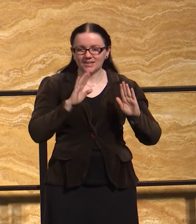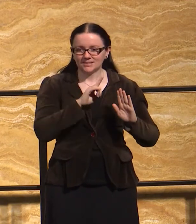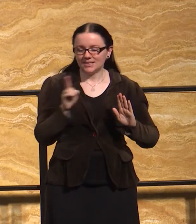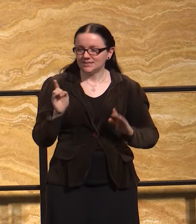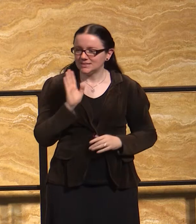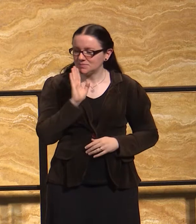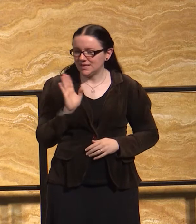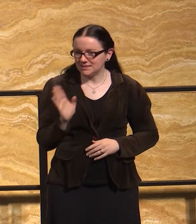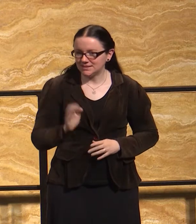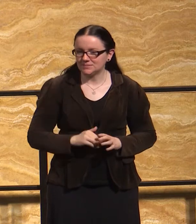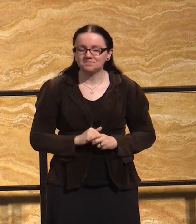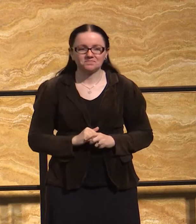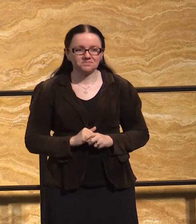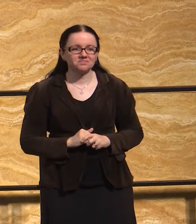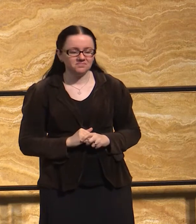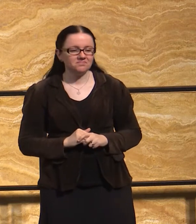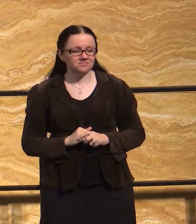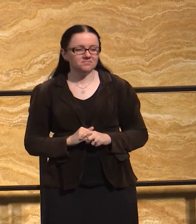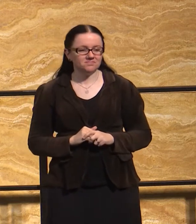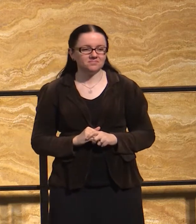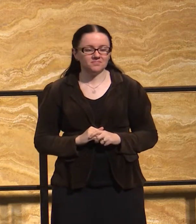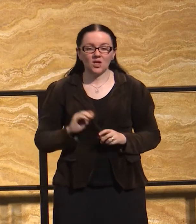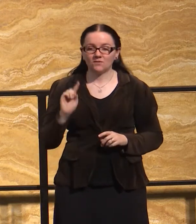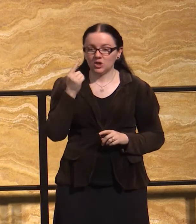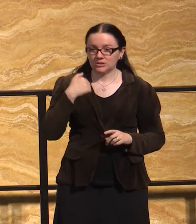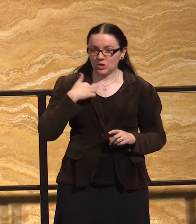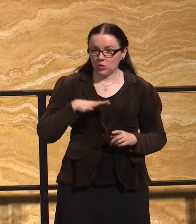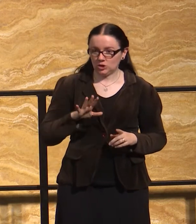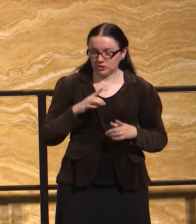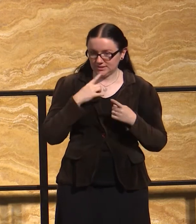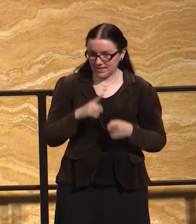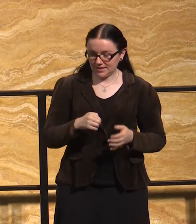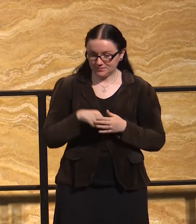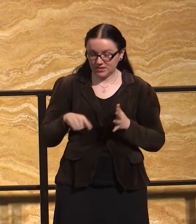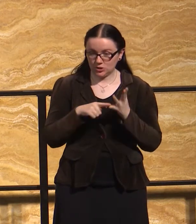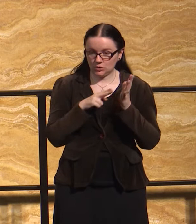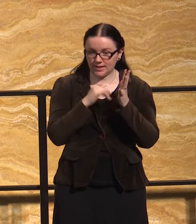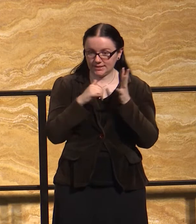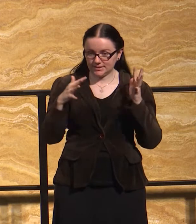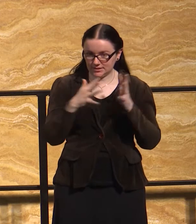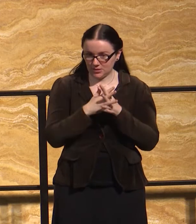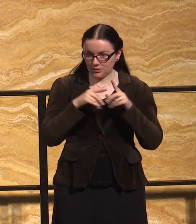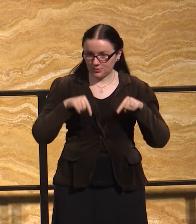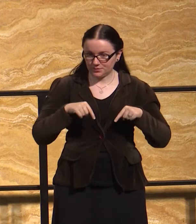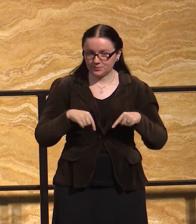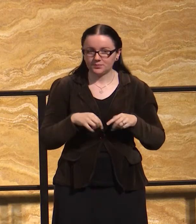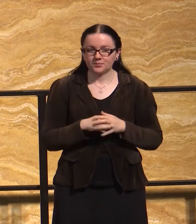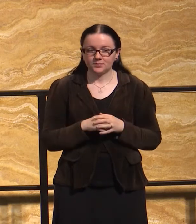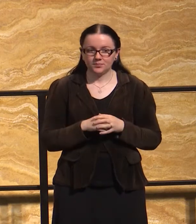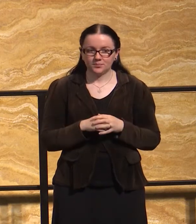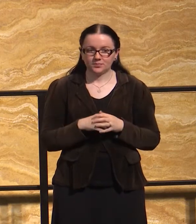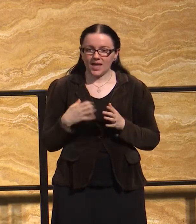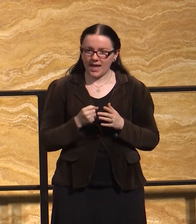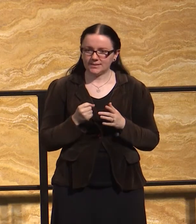speakers here with us tonight. Let me first say that the university, UNSW, has laid out a vision and a